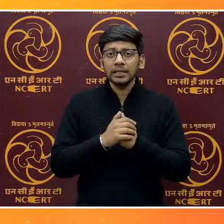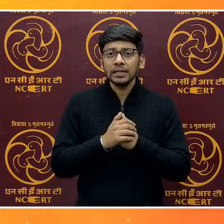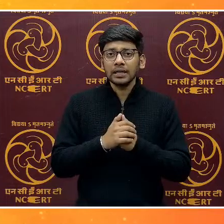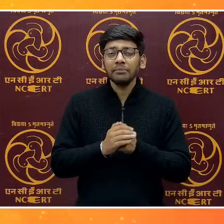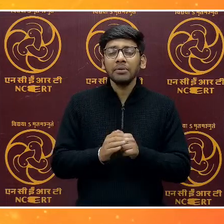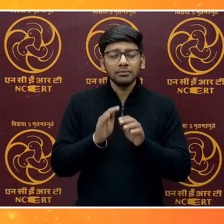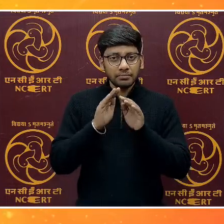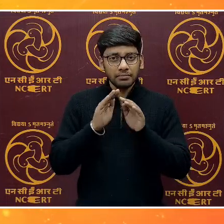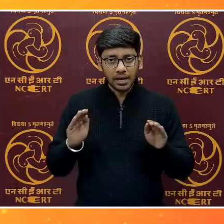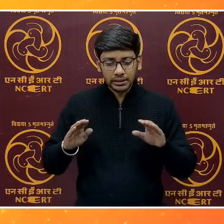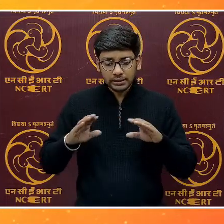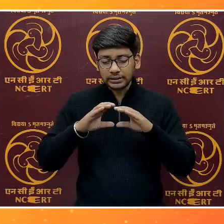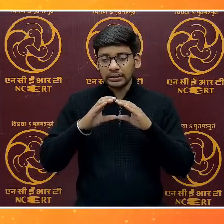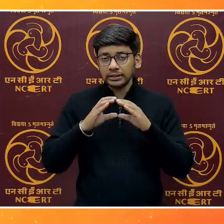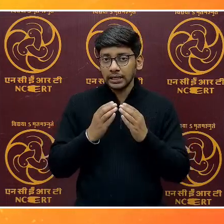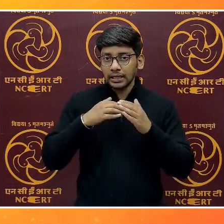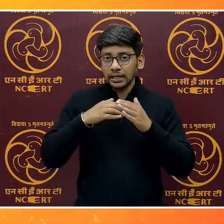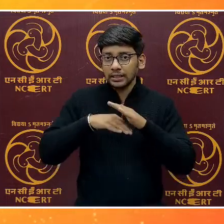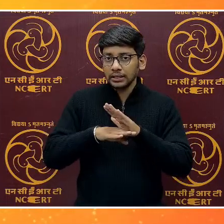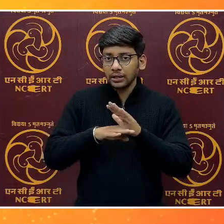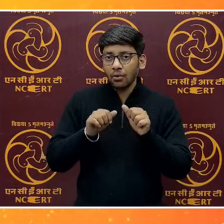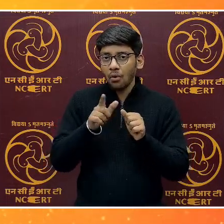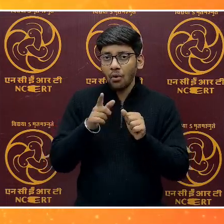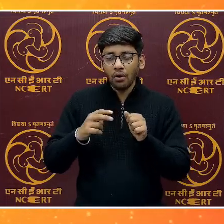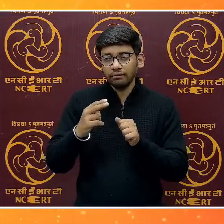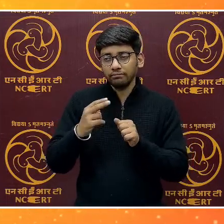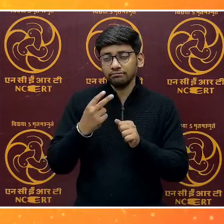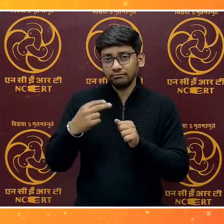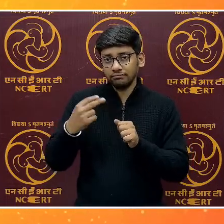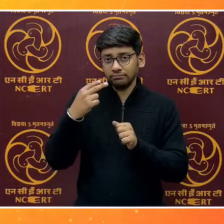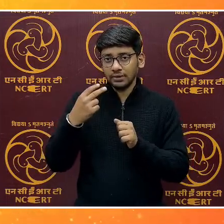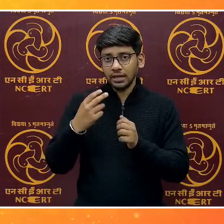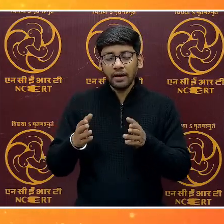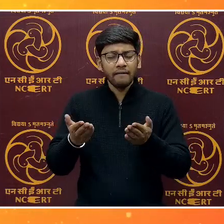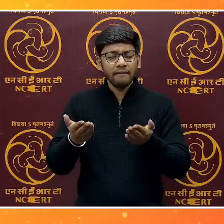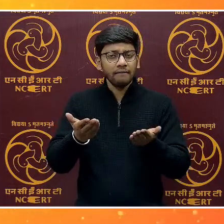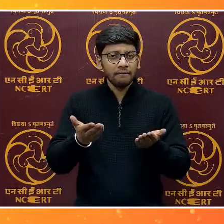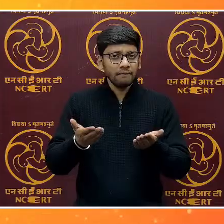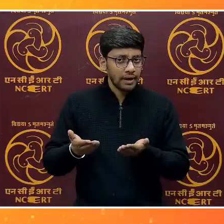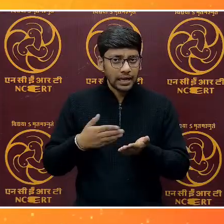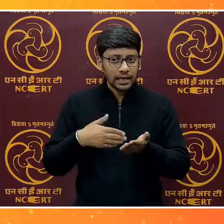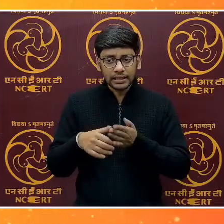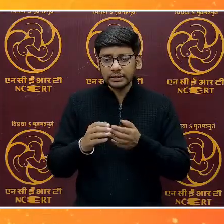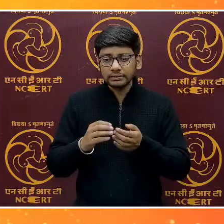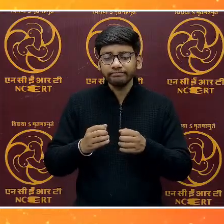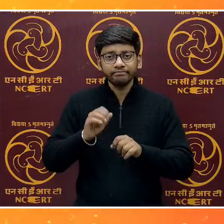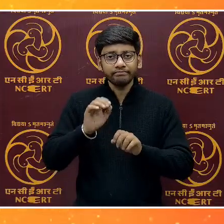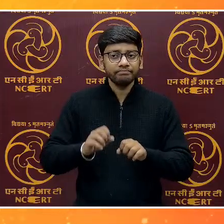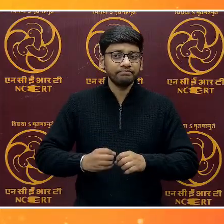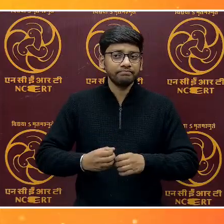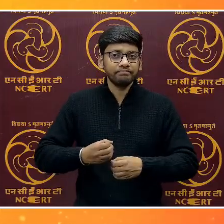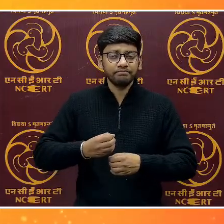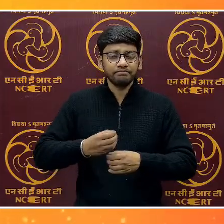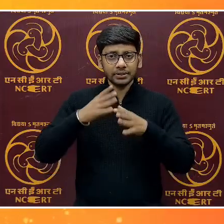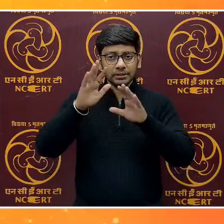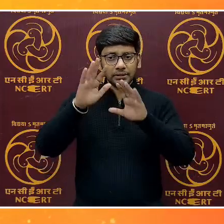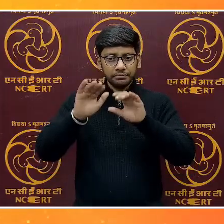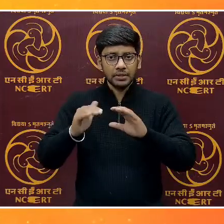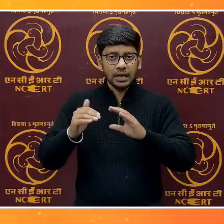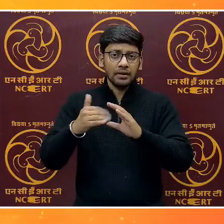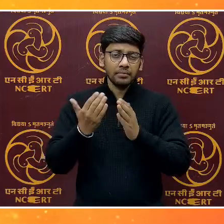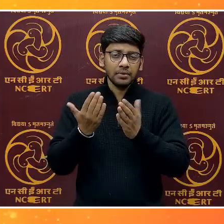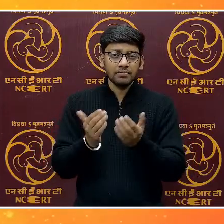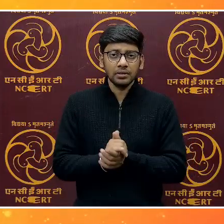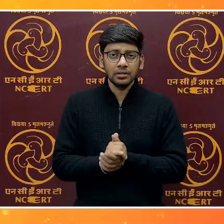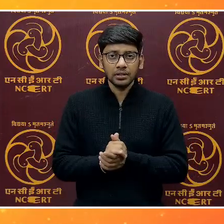in the classroom. Absolutely. And all the viewers are also welcome to send your answers in the chat box as well. True. So our first question is there